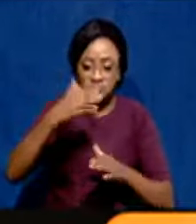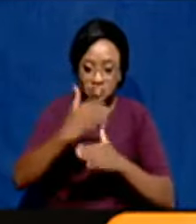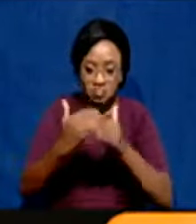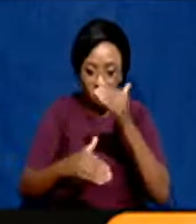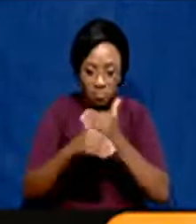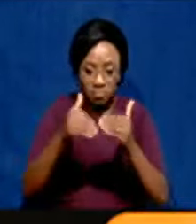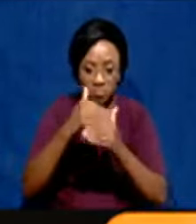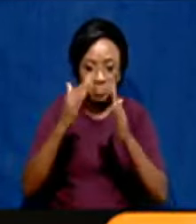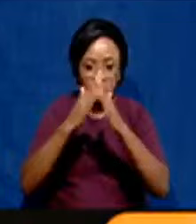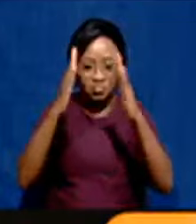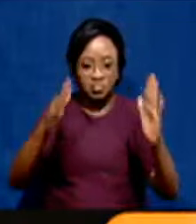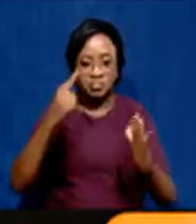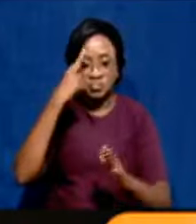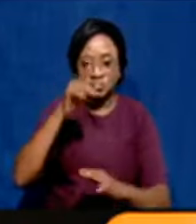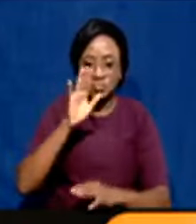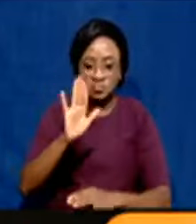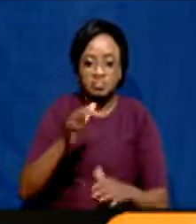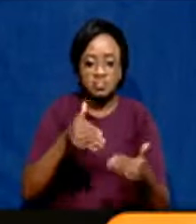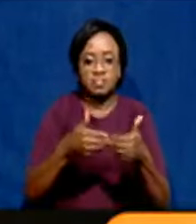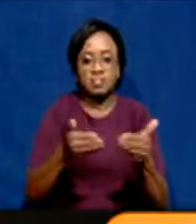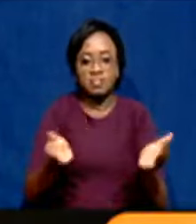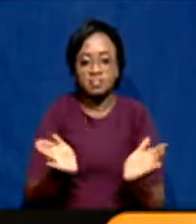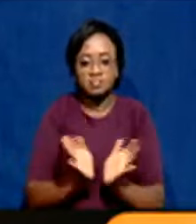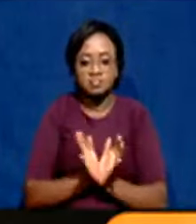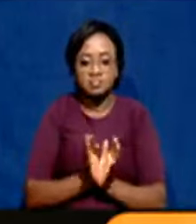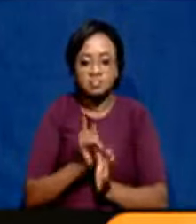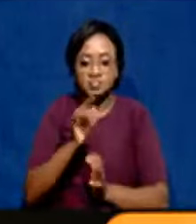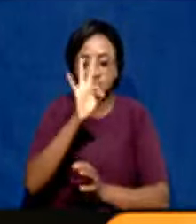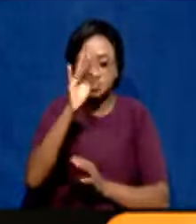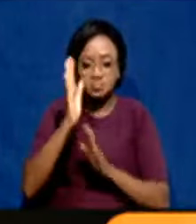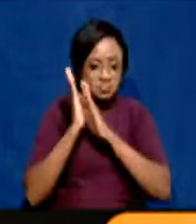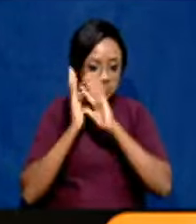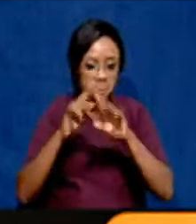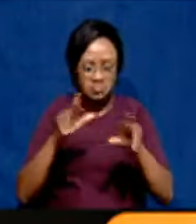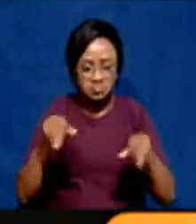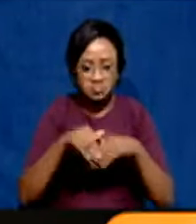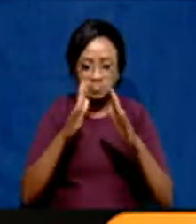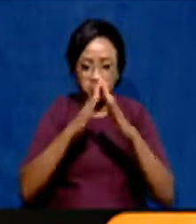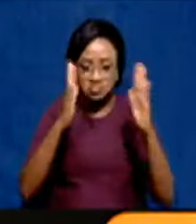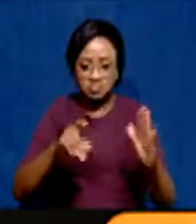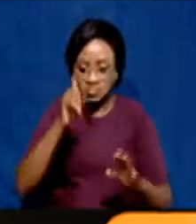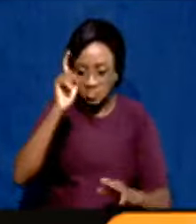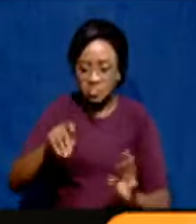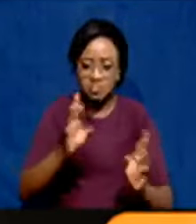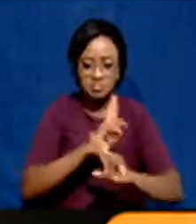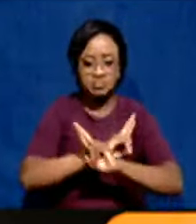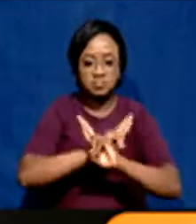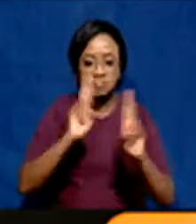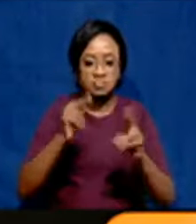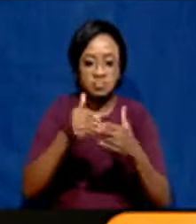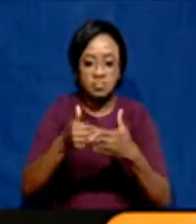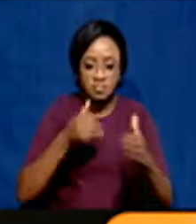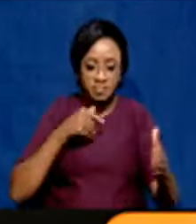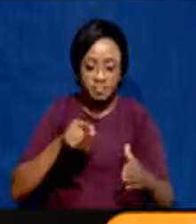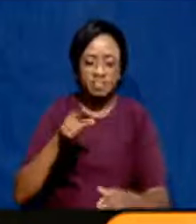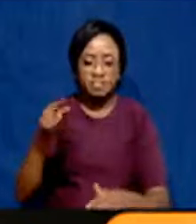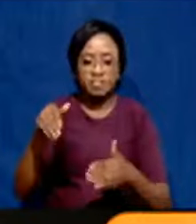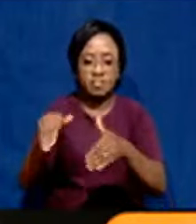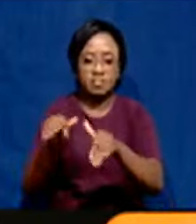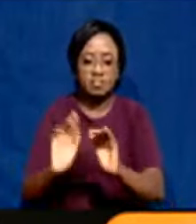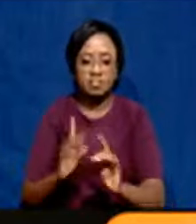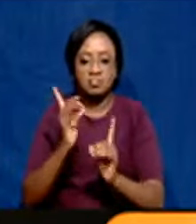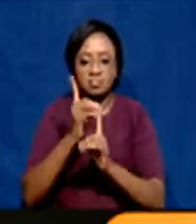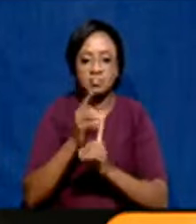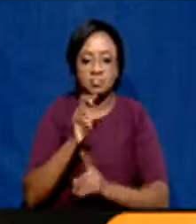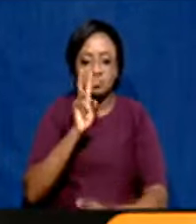build a house for Kelvin Kiptum's family, and that's a three-bedroomed house that has to be ready before he is buried on the 24th.